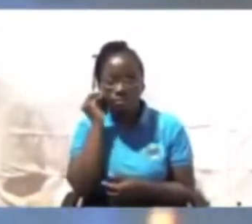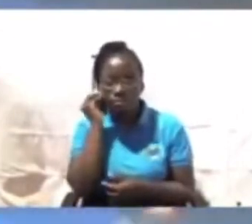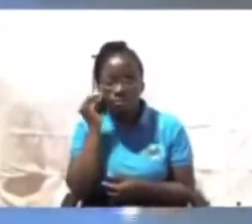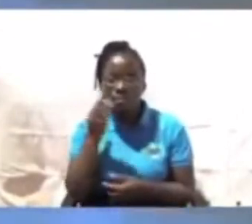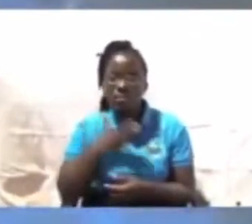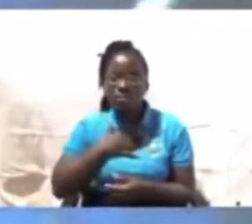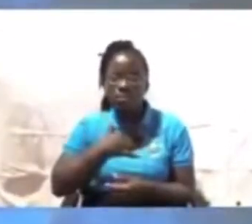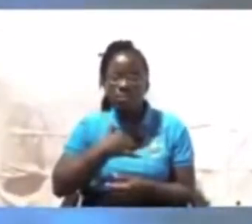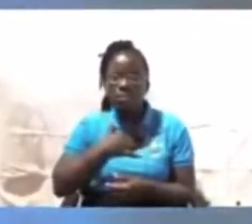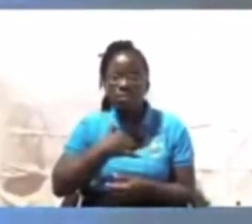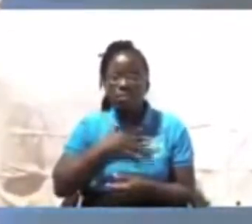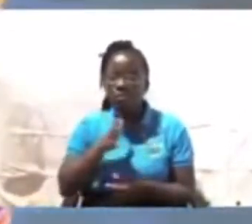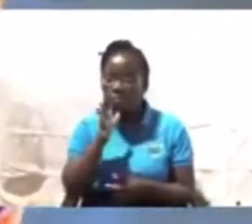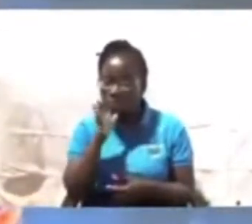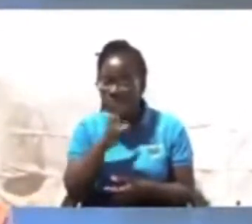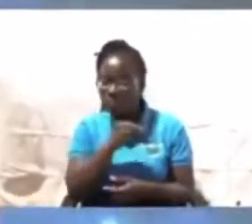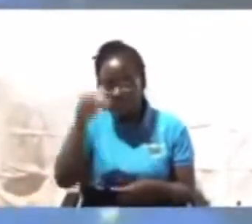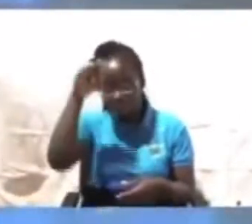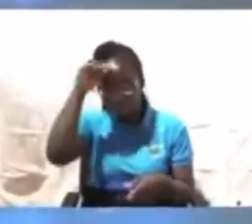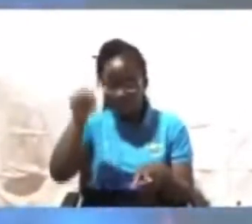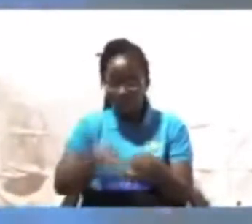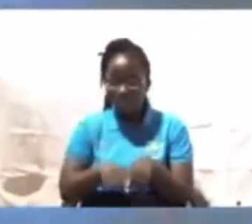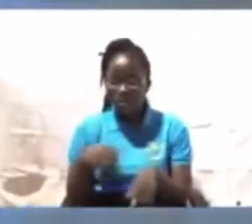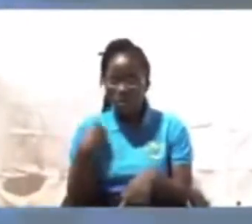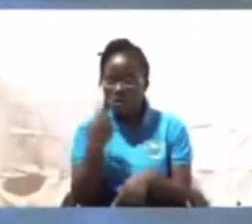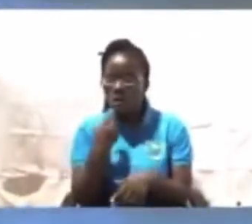brothers nyina aye meeting a o mo twa me.